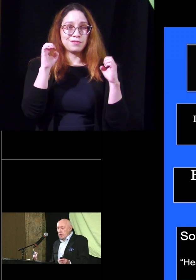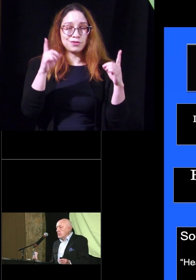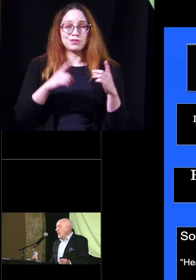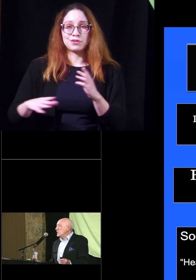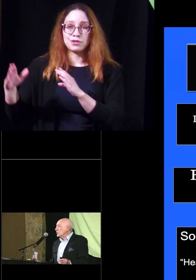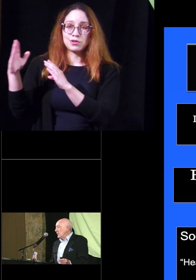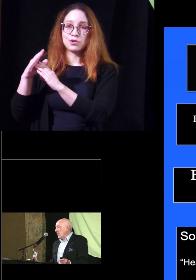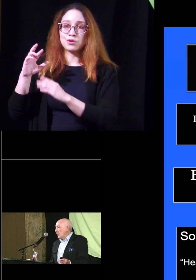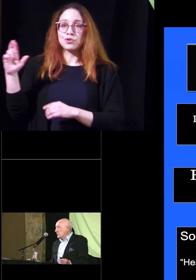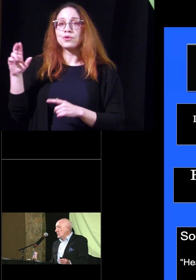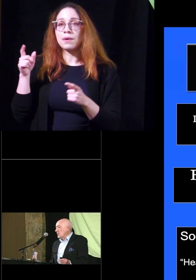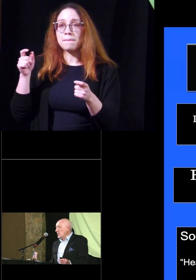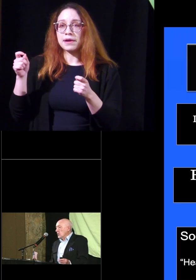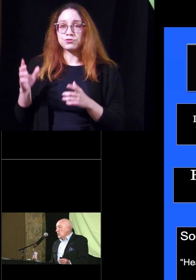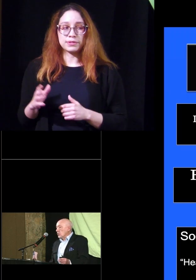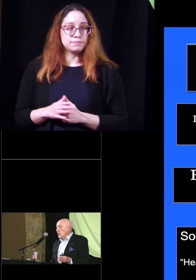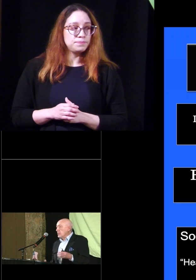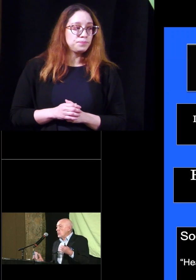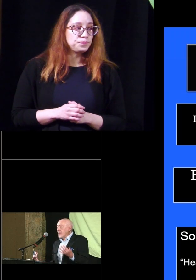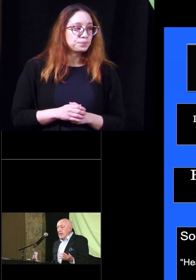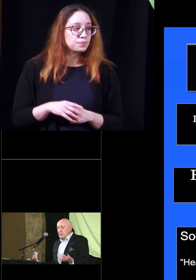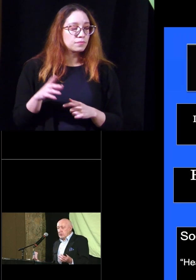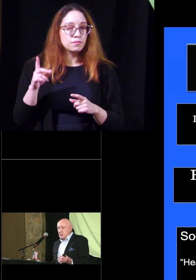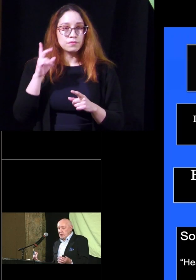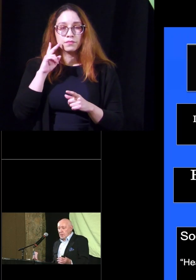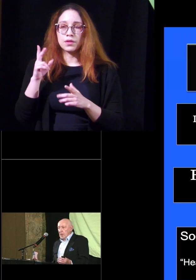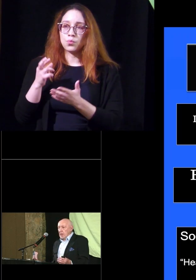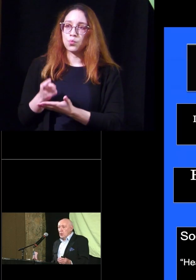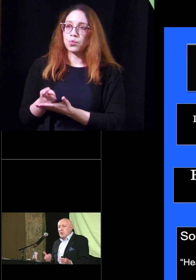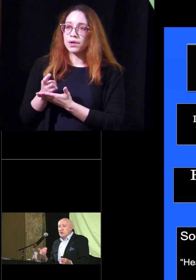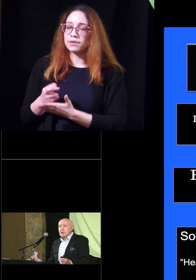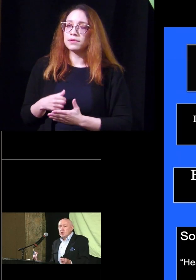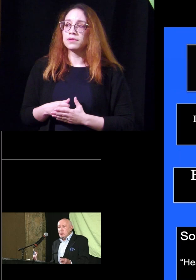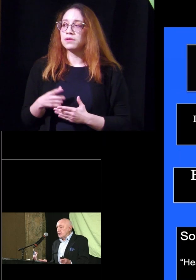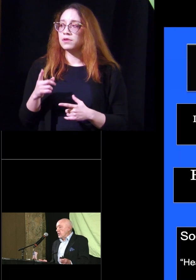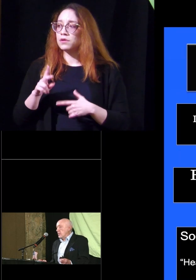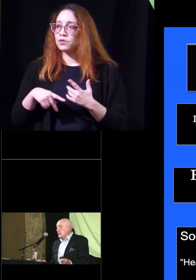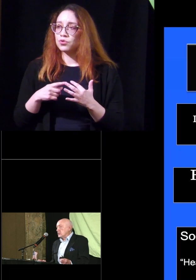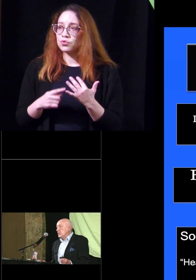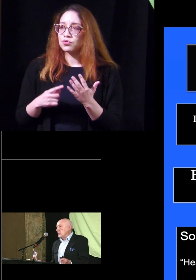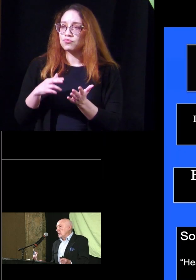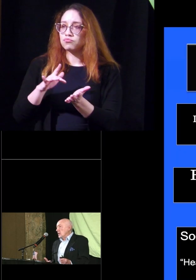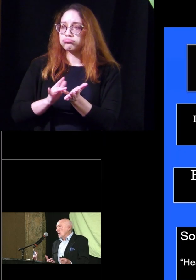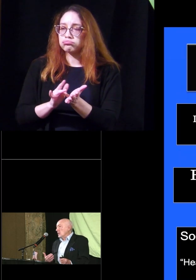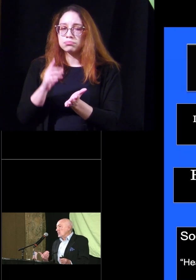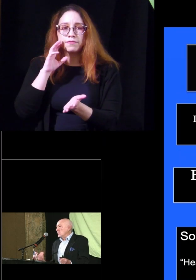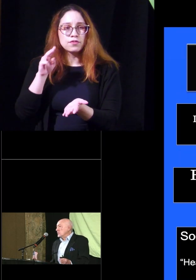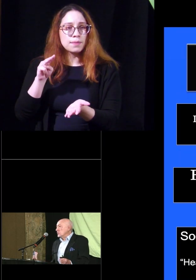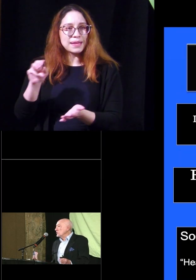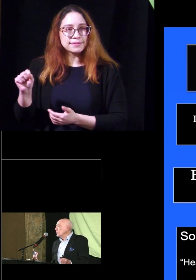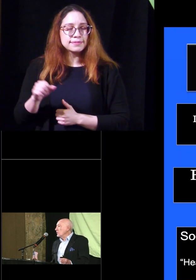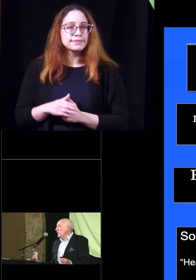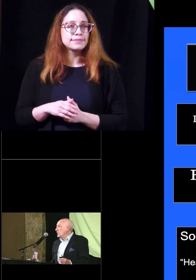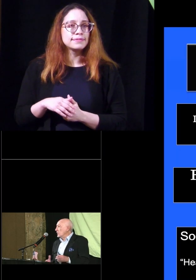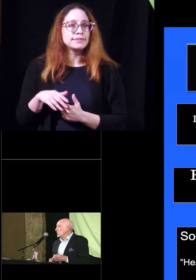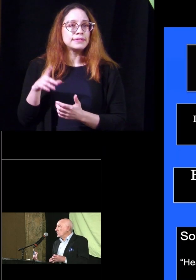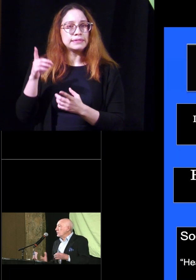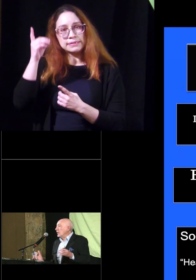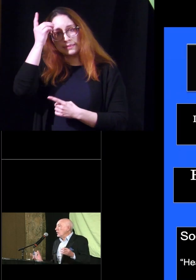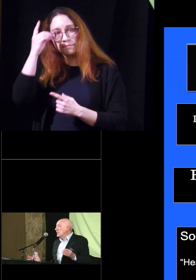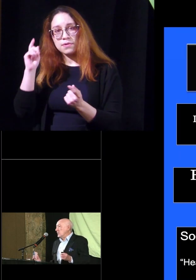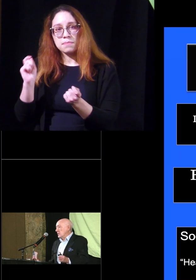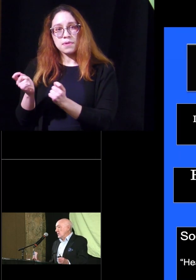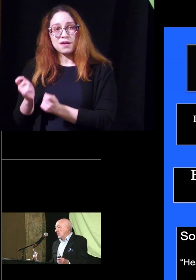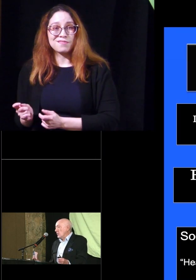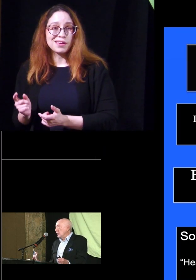you see the management of MS, talking about relapses and what drugs we use for MS. The disease-modifying drugs